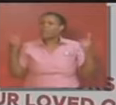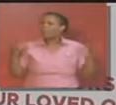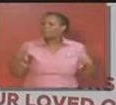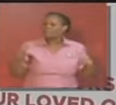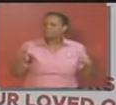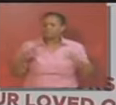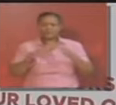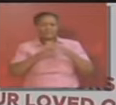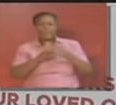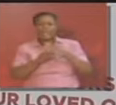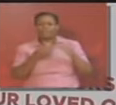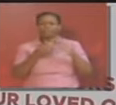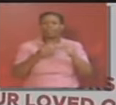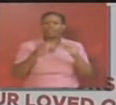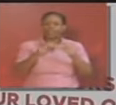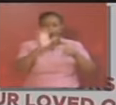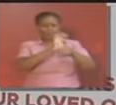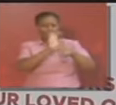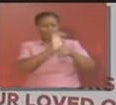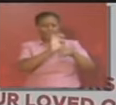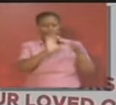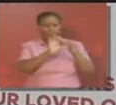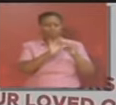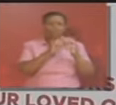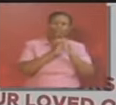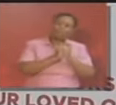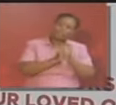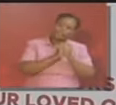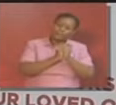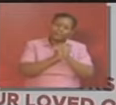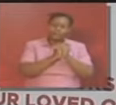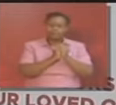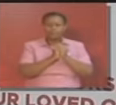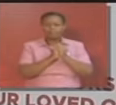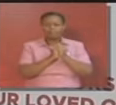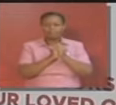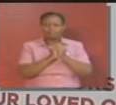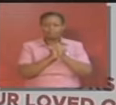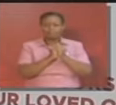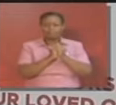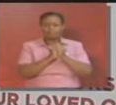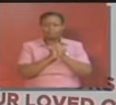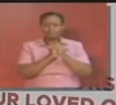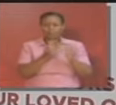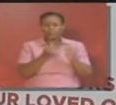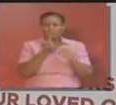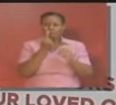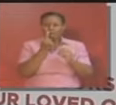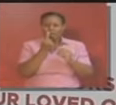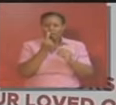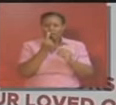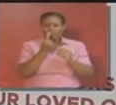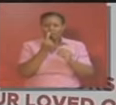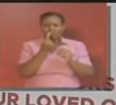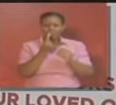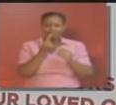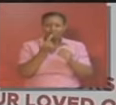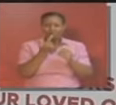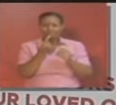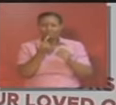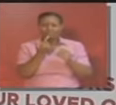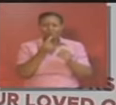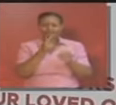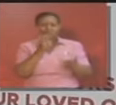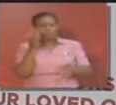story of the church or the place of worship, right? What happened is someone was not well. They presented to an accident and